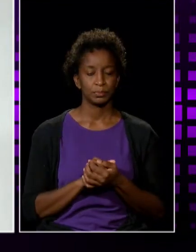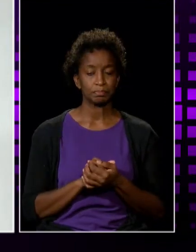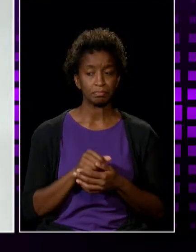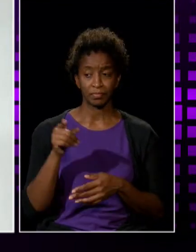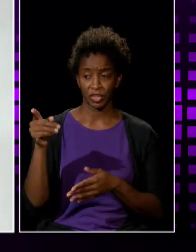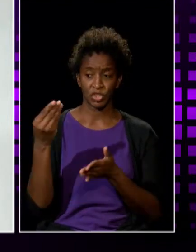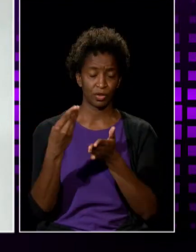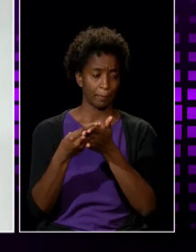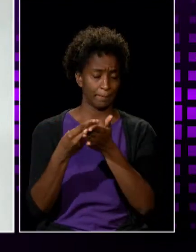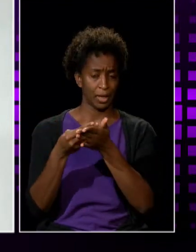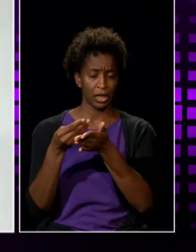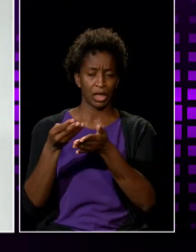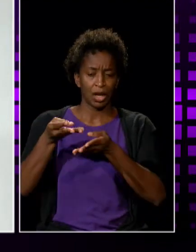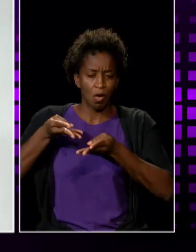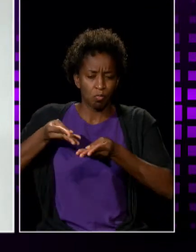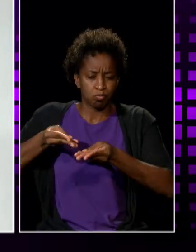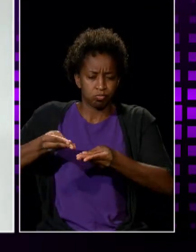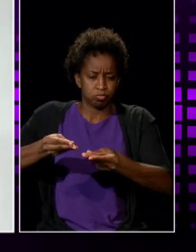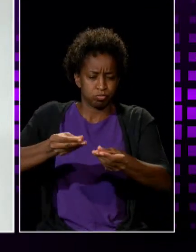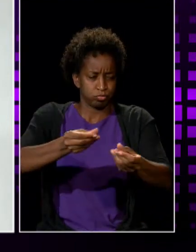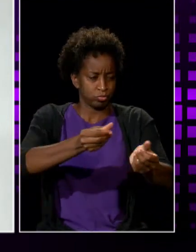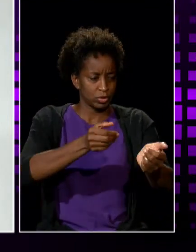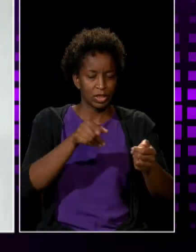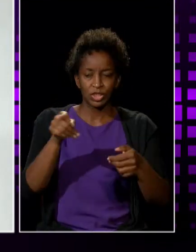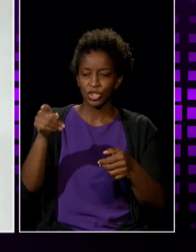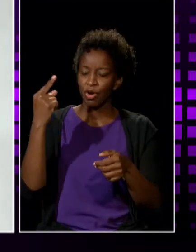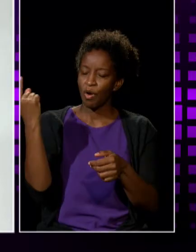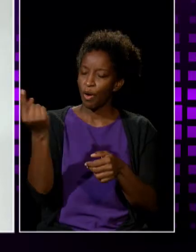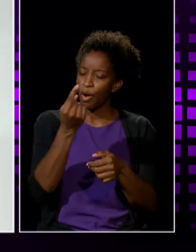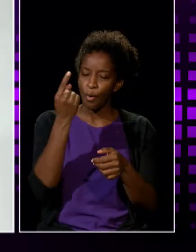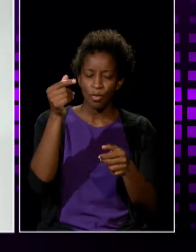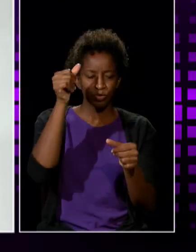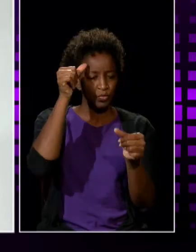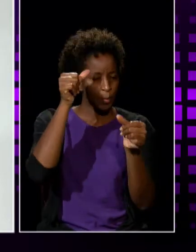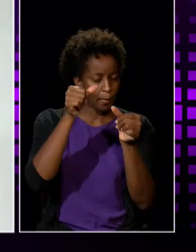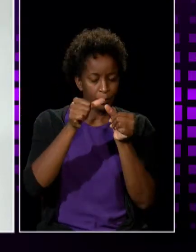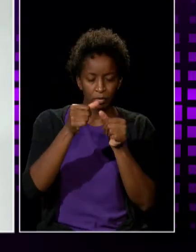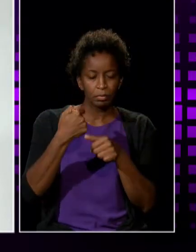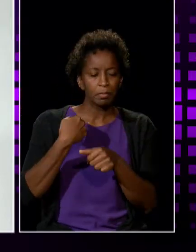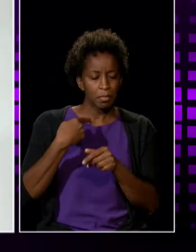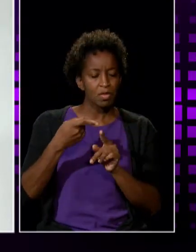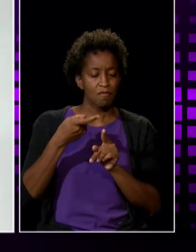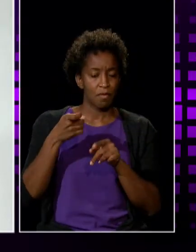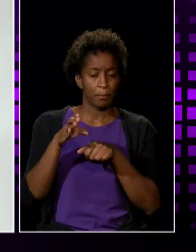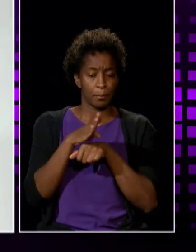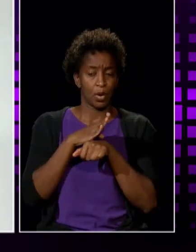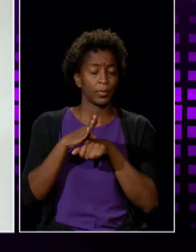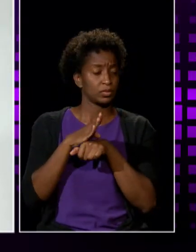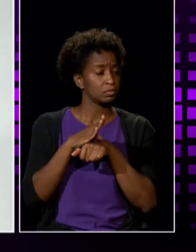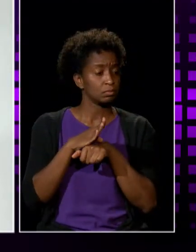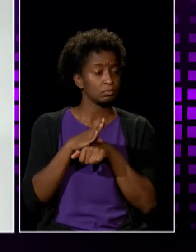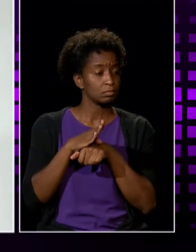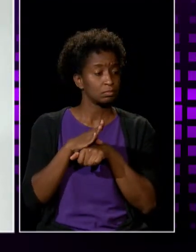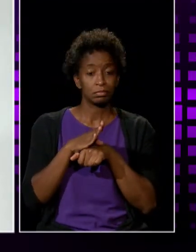economic side, she has never departed from her roots. And that to me is worthy of being awarded status of a national